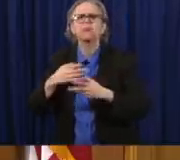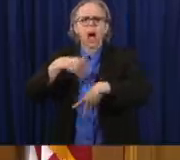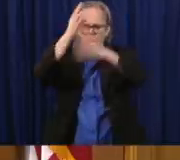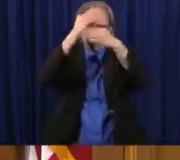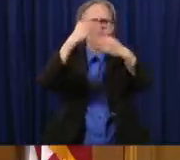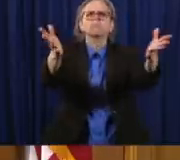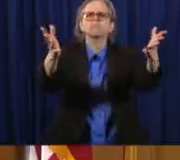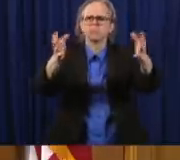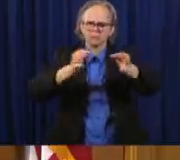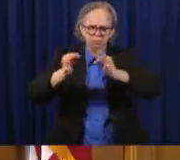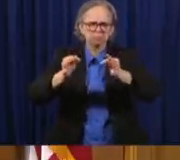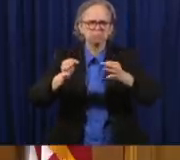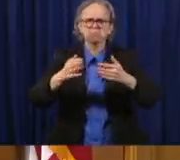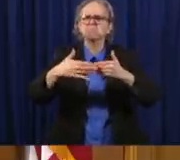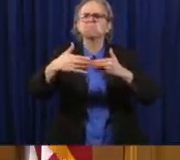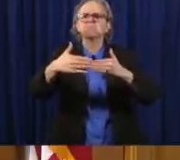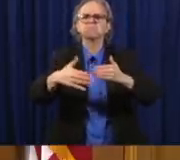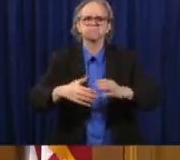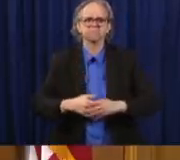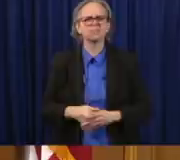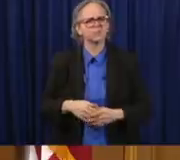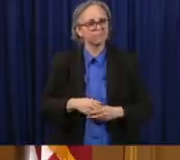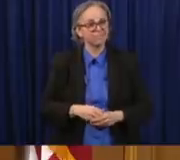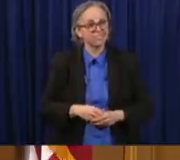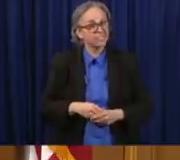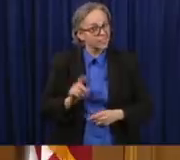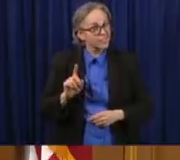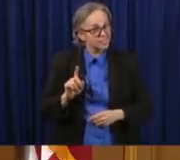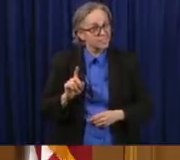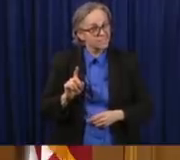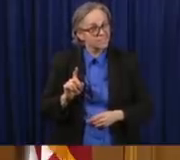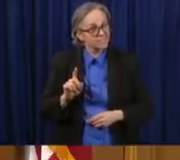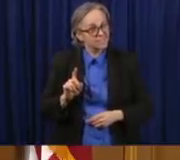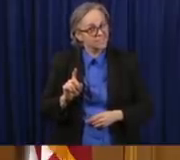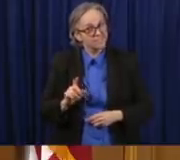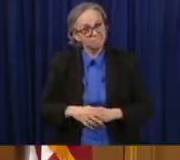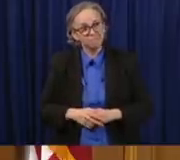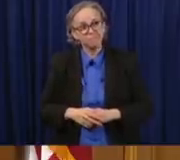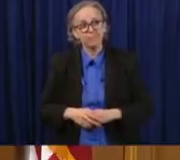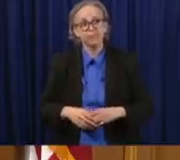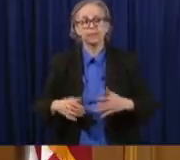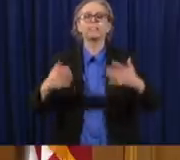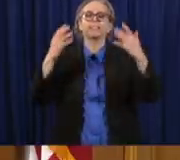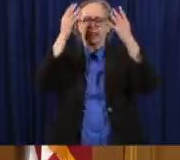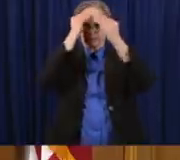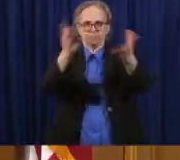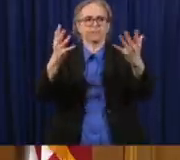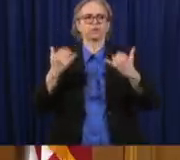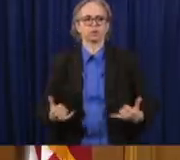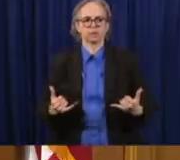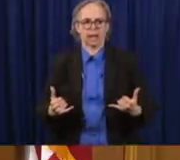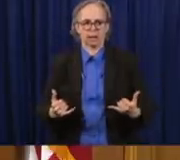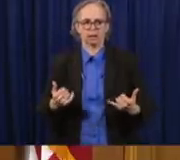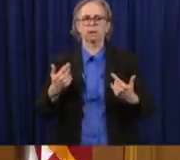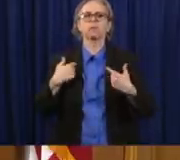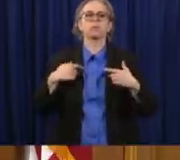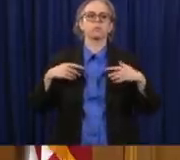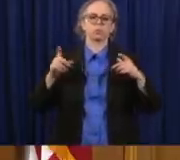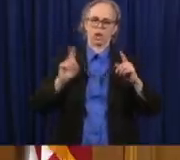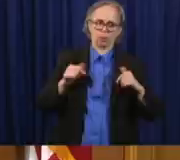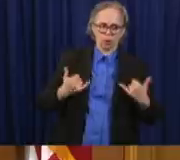the days ahead. But this is my report as of today, where we are and where I think we're going to be able to